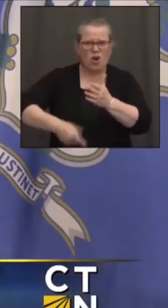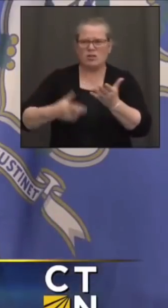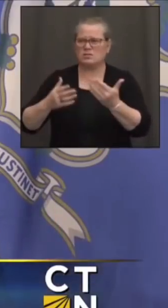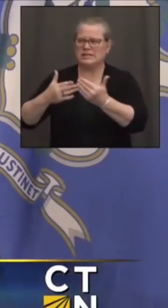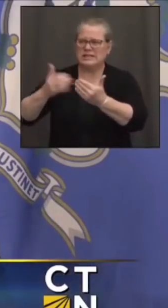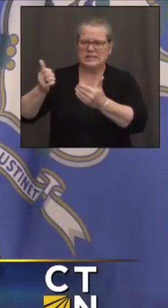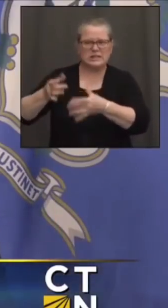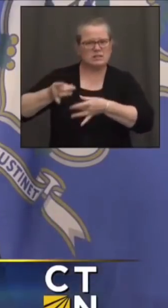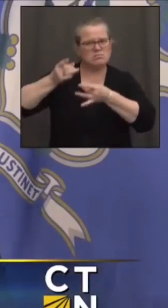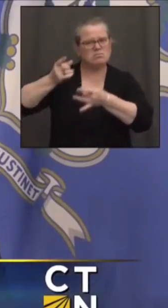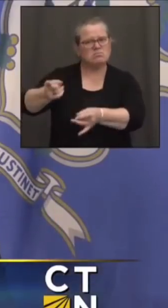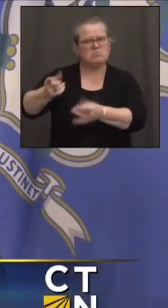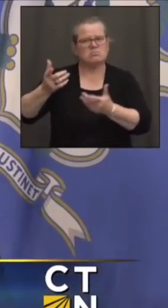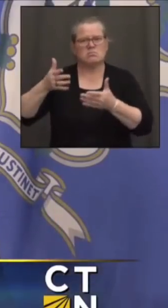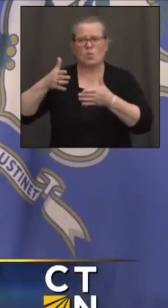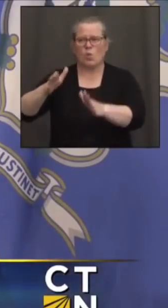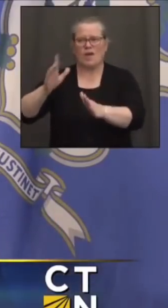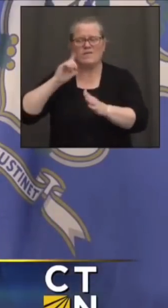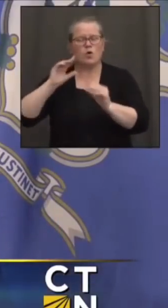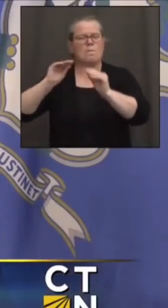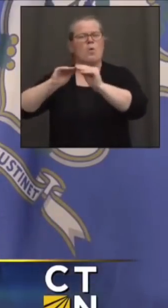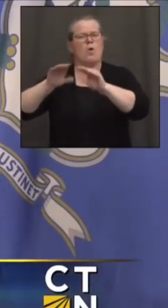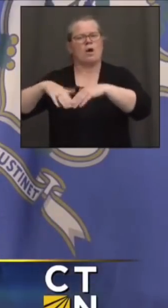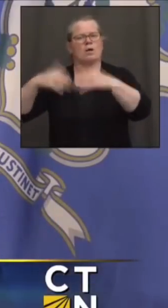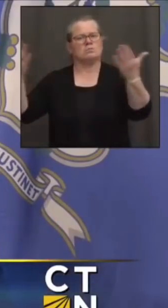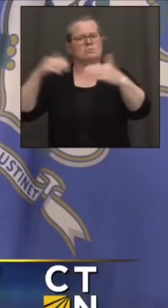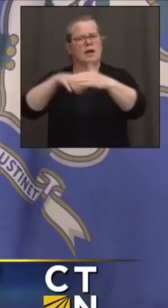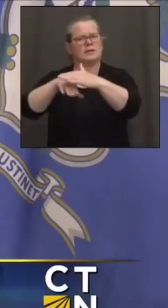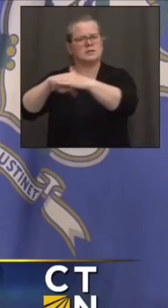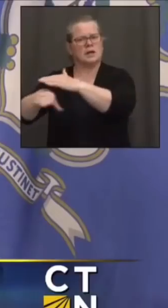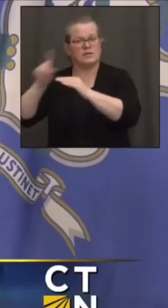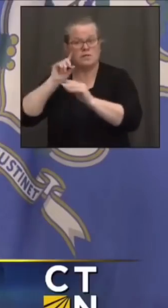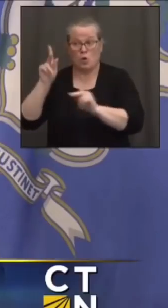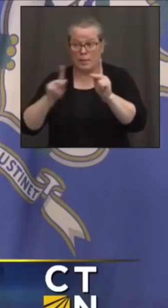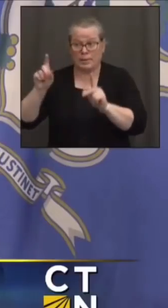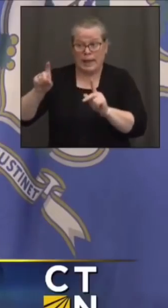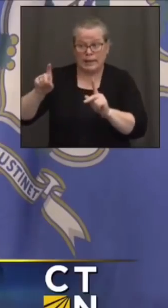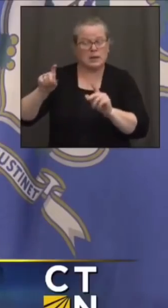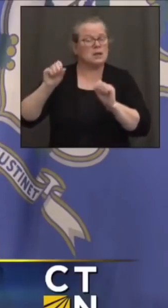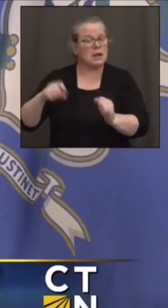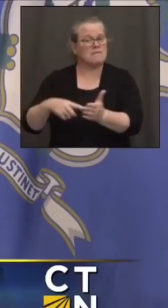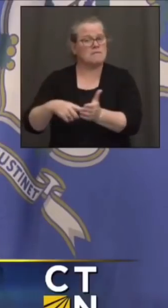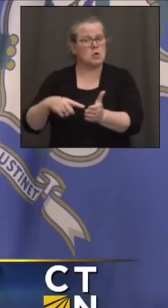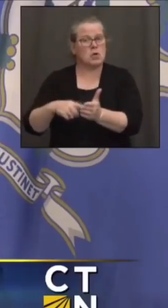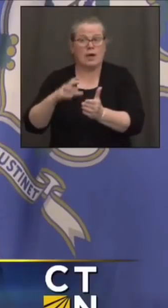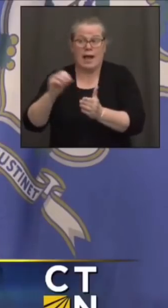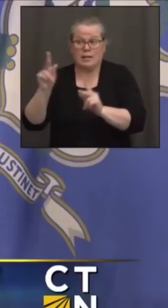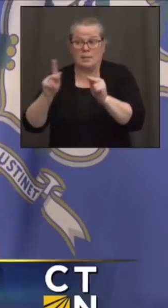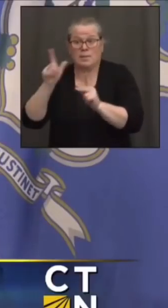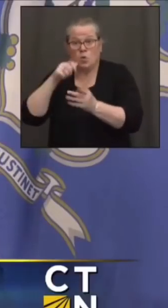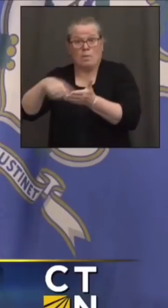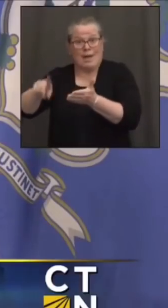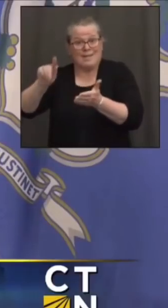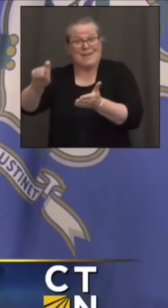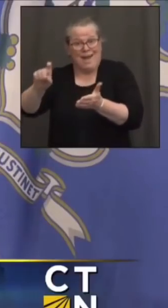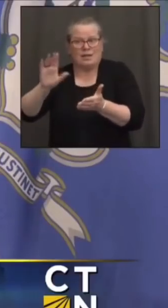expand access, so it's more affordable to people who need it and more affordable to the taxpayers